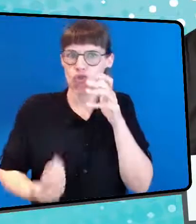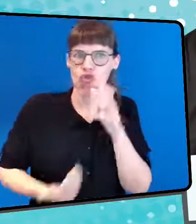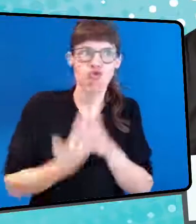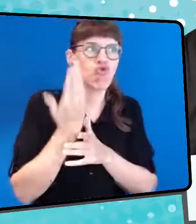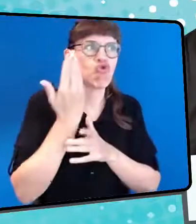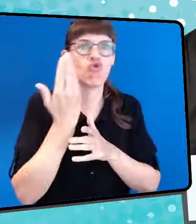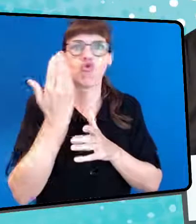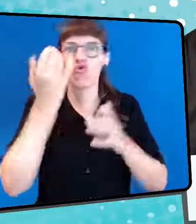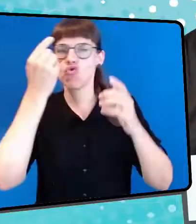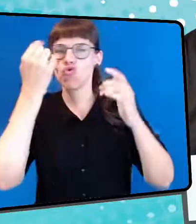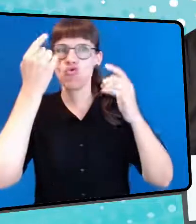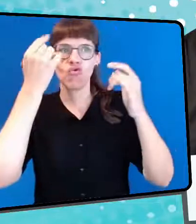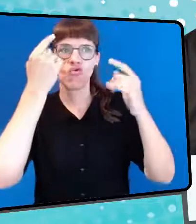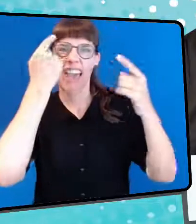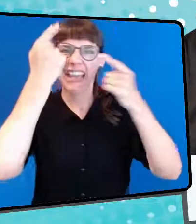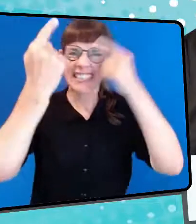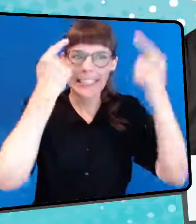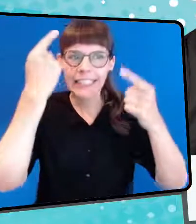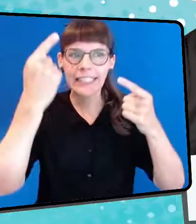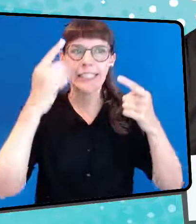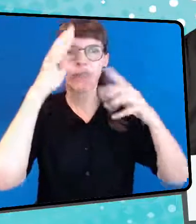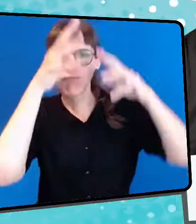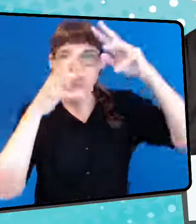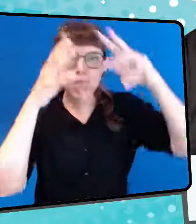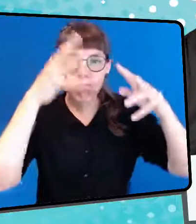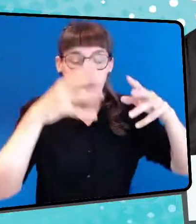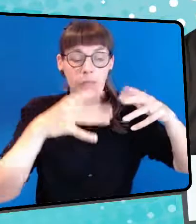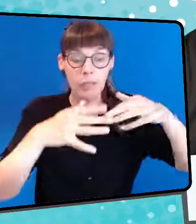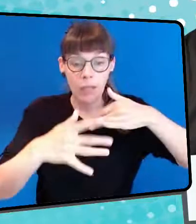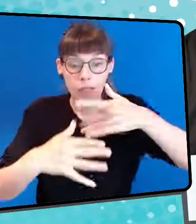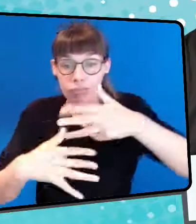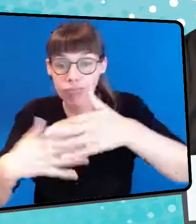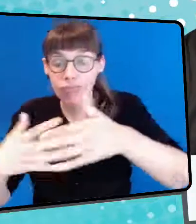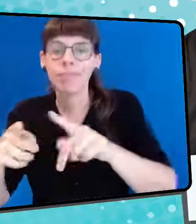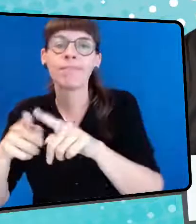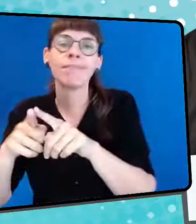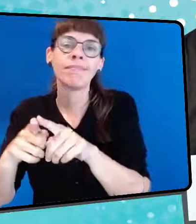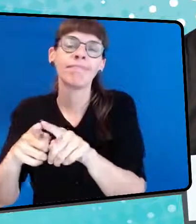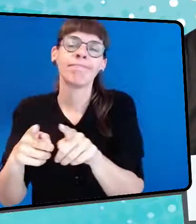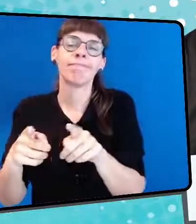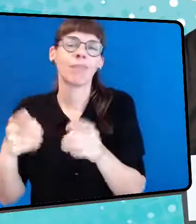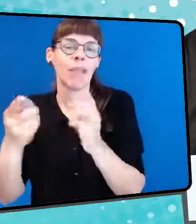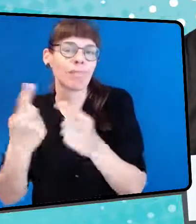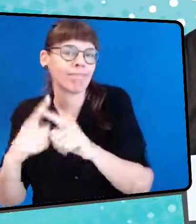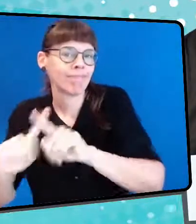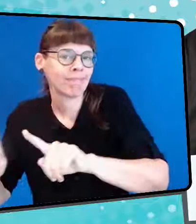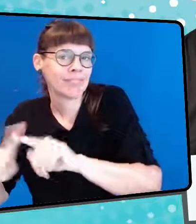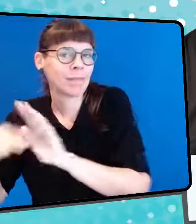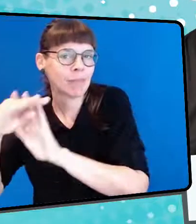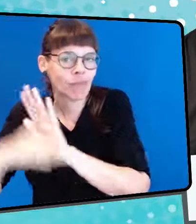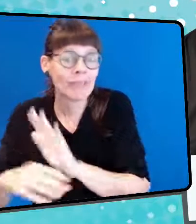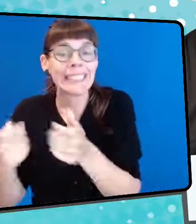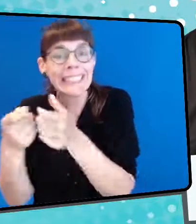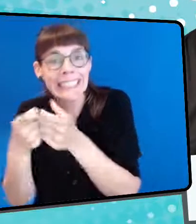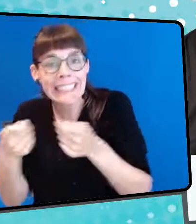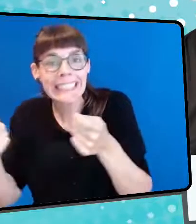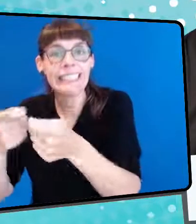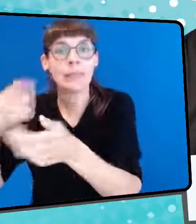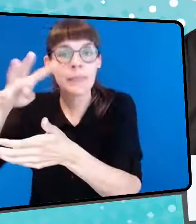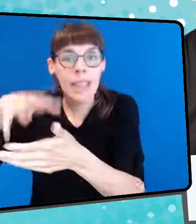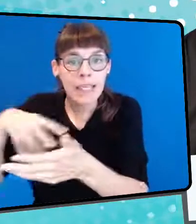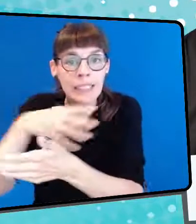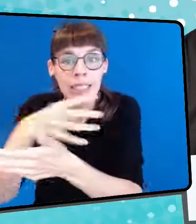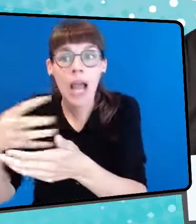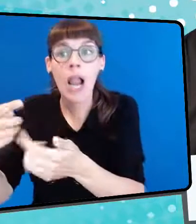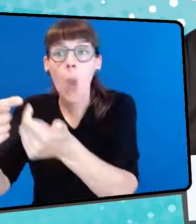to products like Teams, Excel, Azure. Really millions and millions of people using them, and actually all in one organization. And when you think